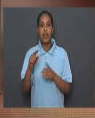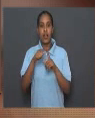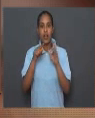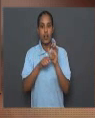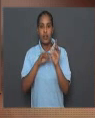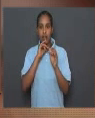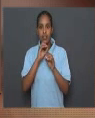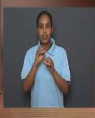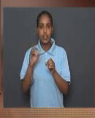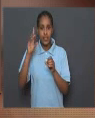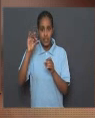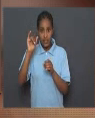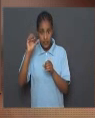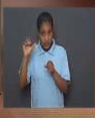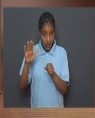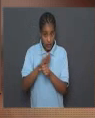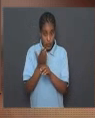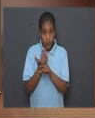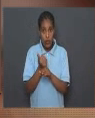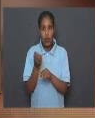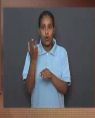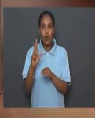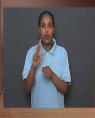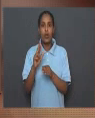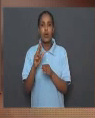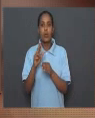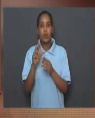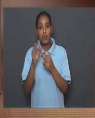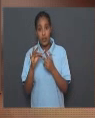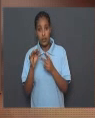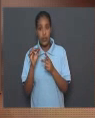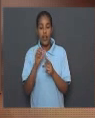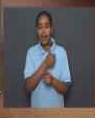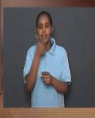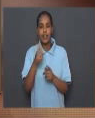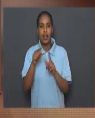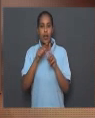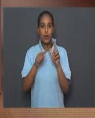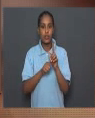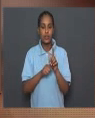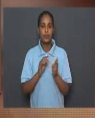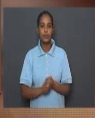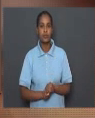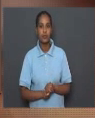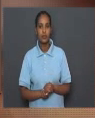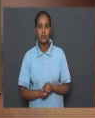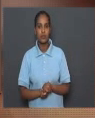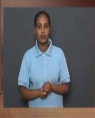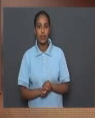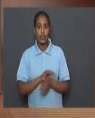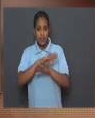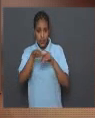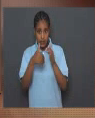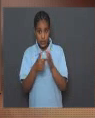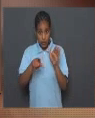are discharged before or with preference to other ions. The